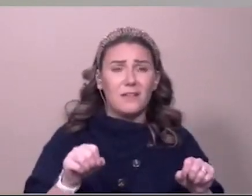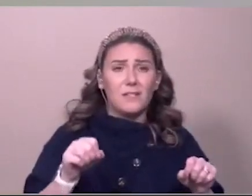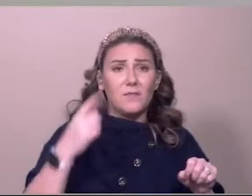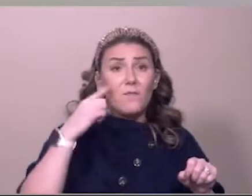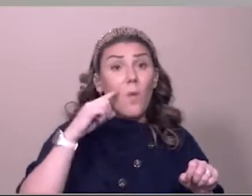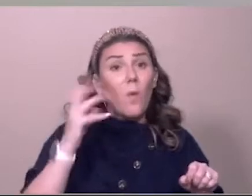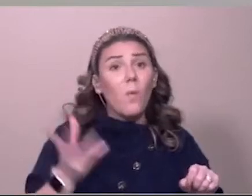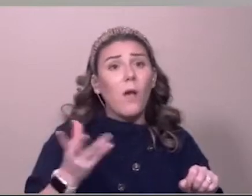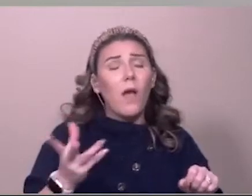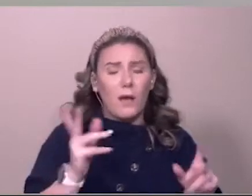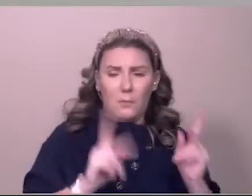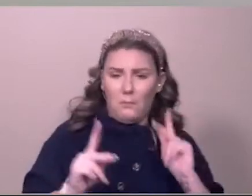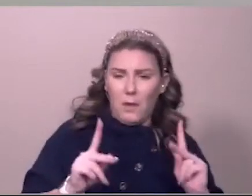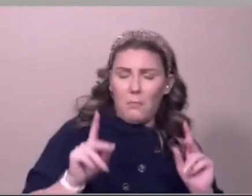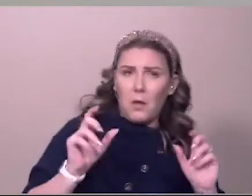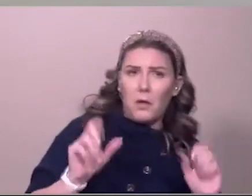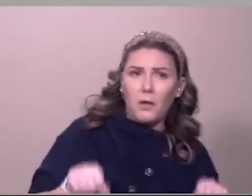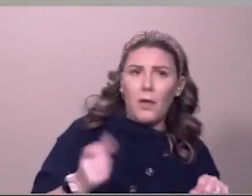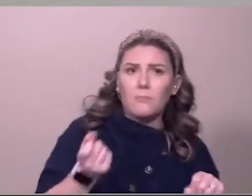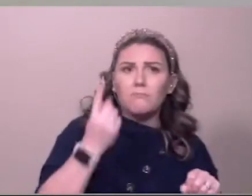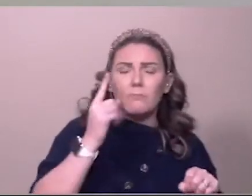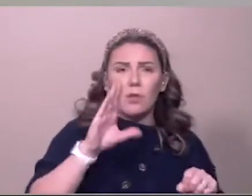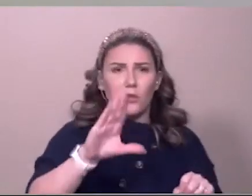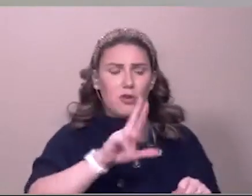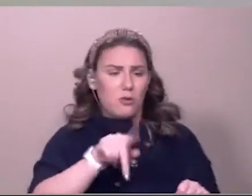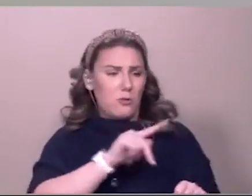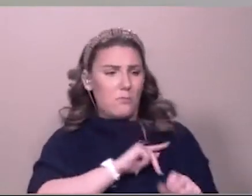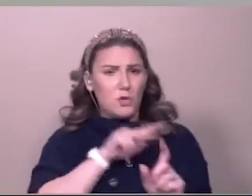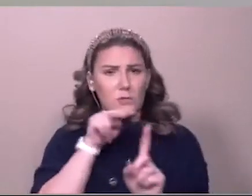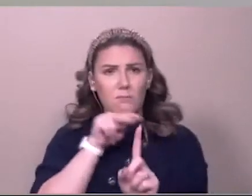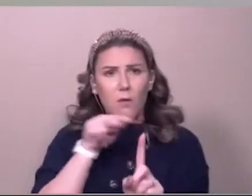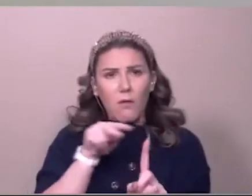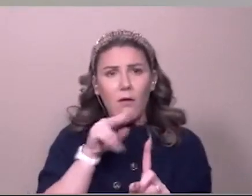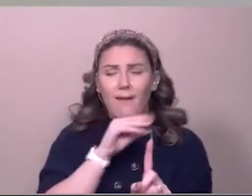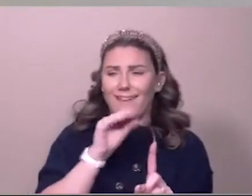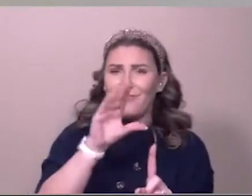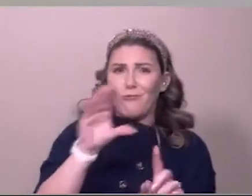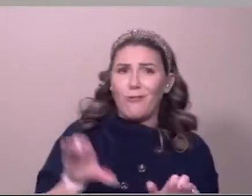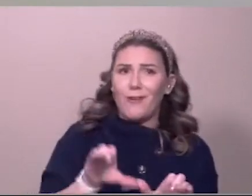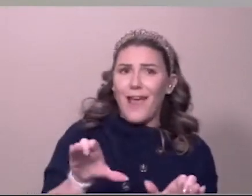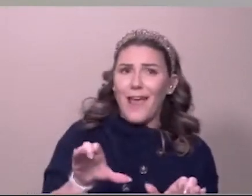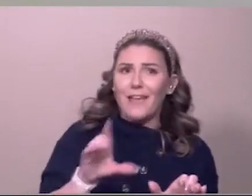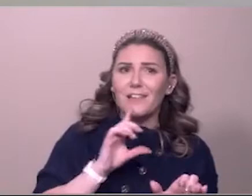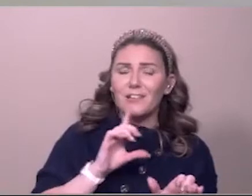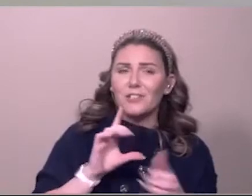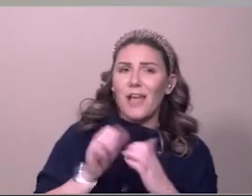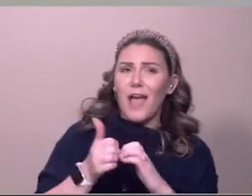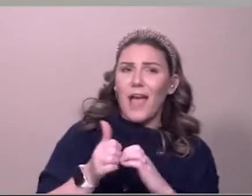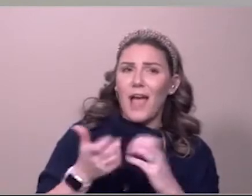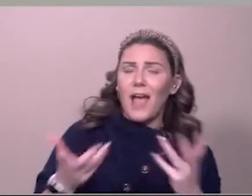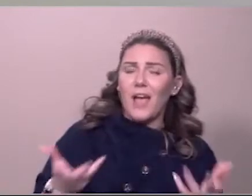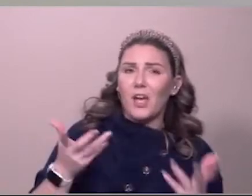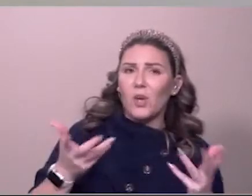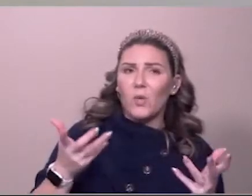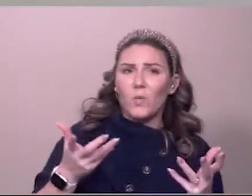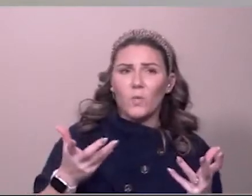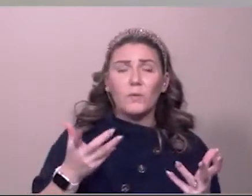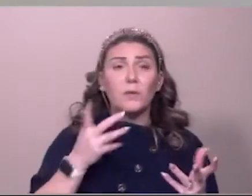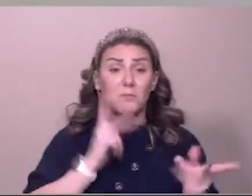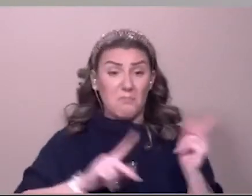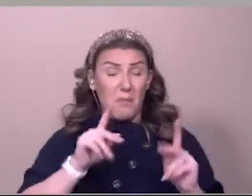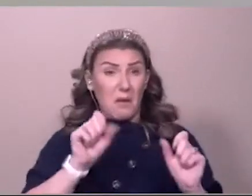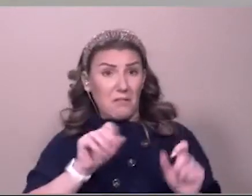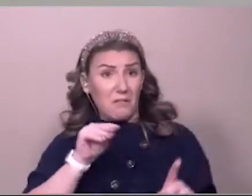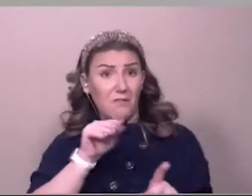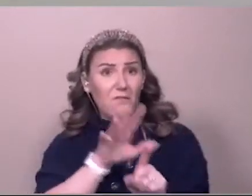take a look at what their personal views are and their actions are and how that affects people that are